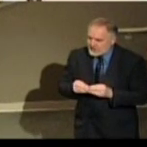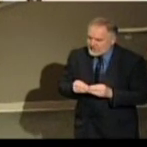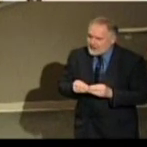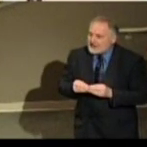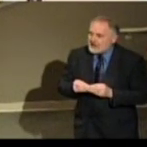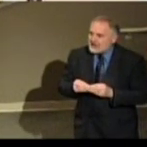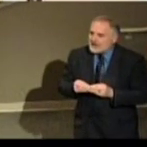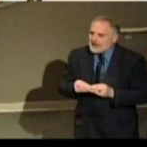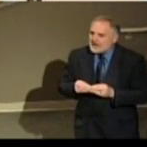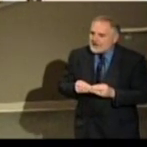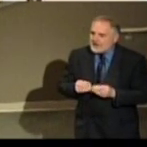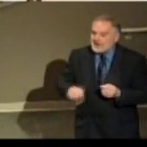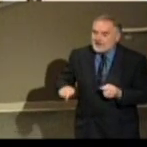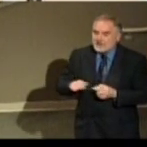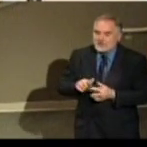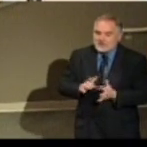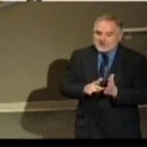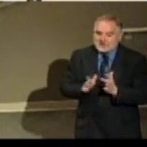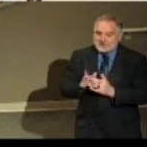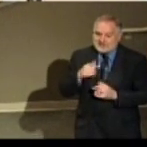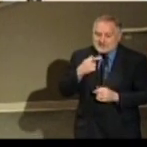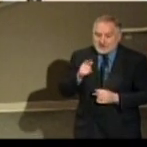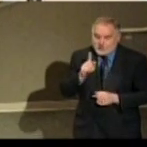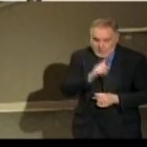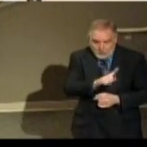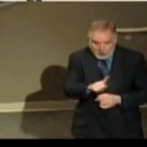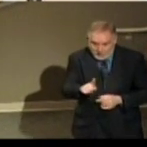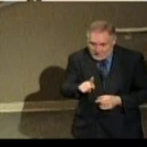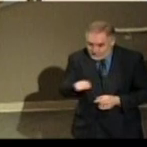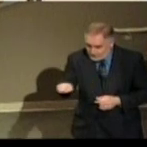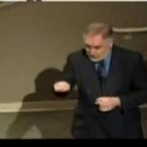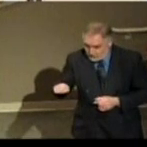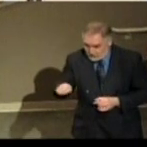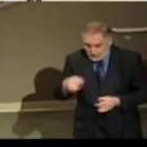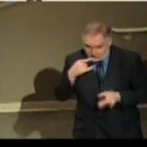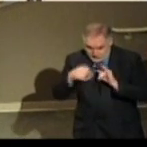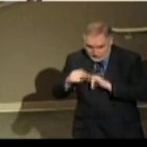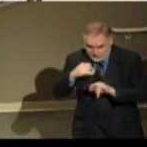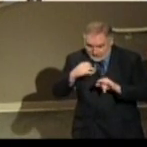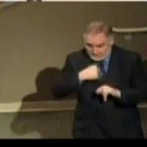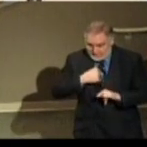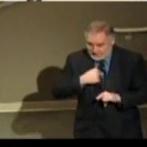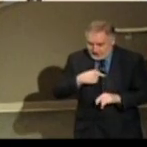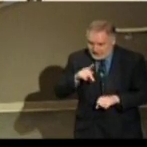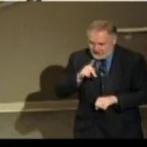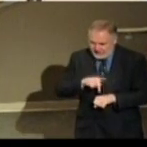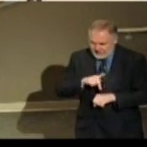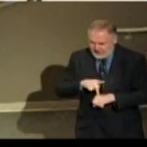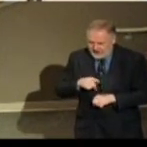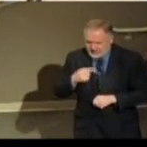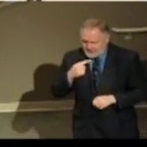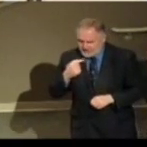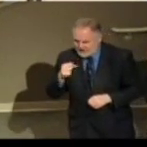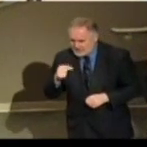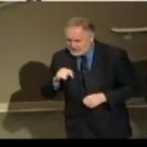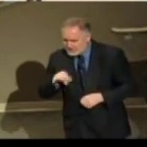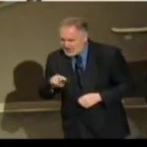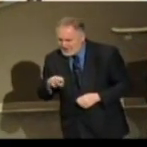when Jesus said, one of you is going to betray me, Peter gets John to ask him, who is